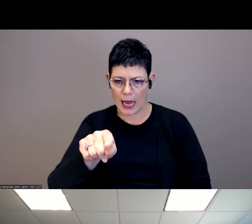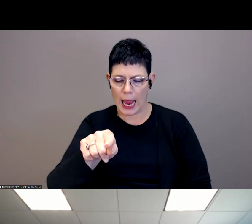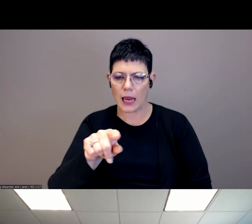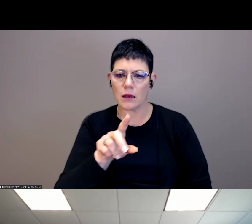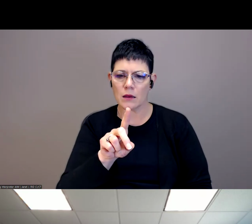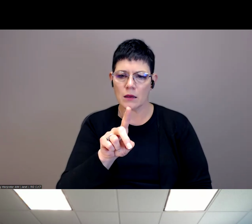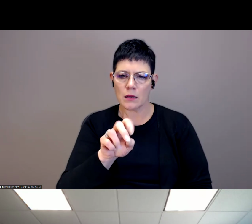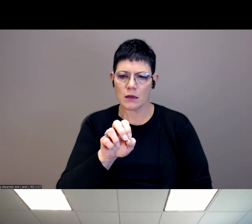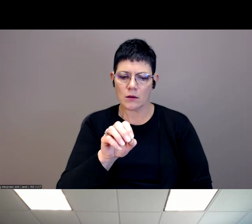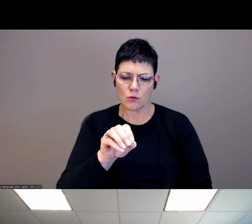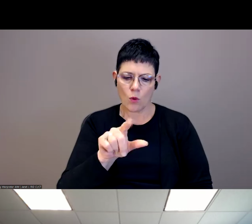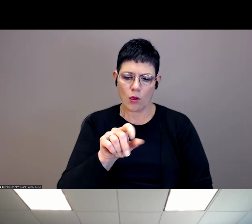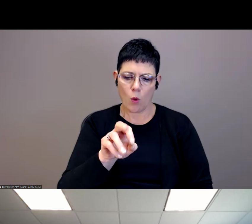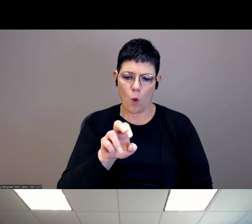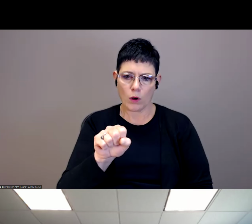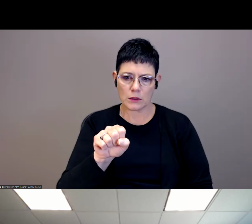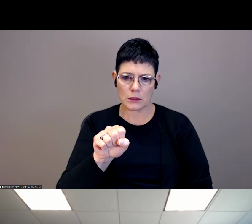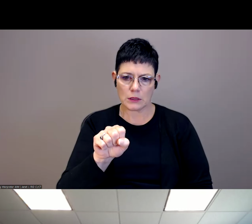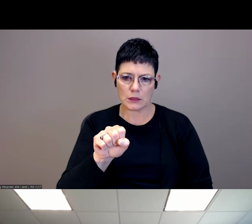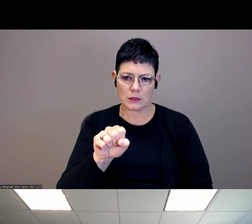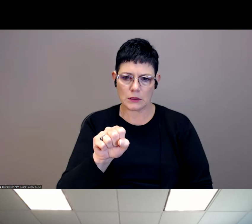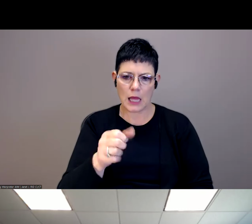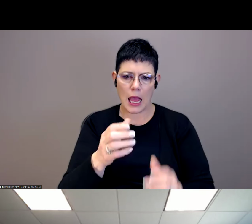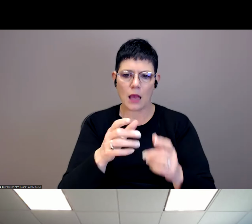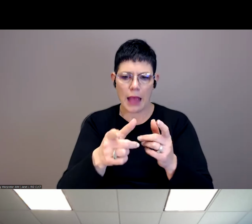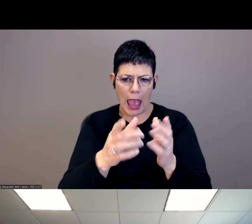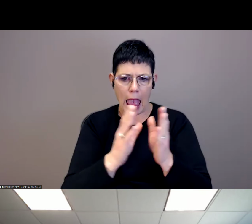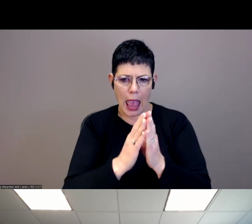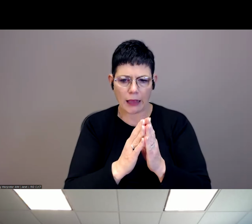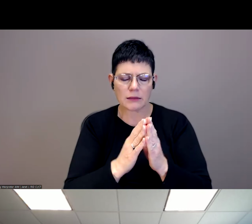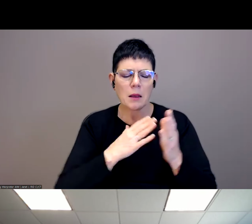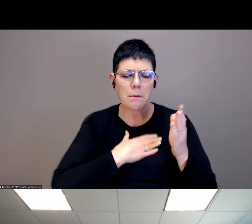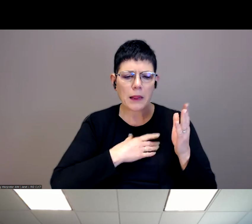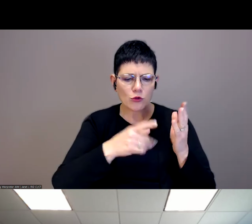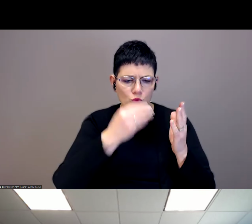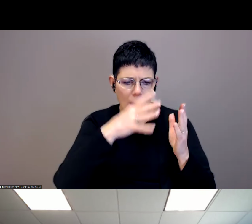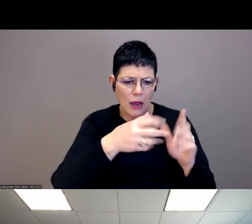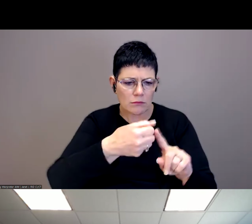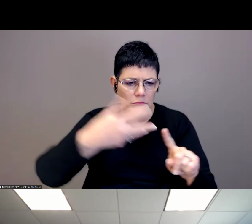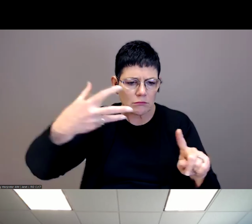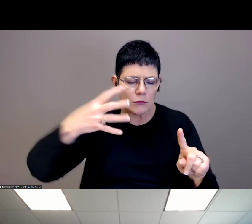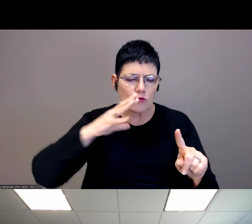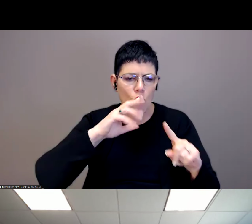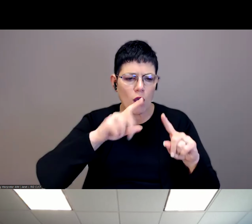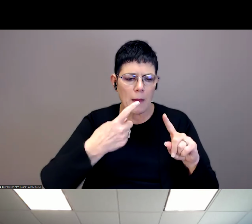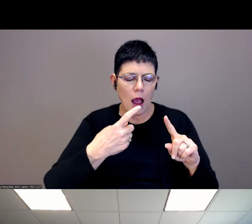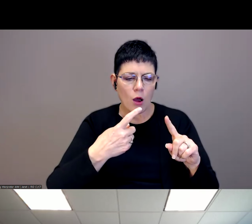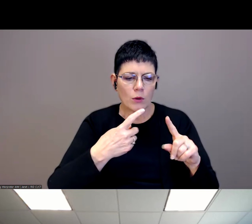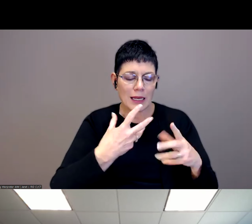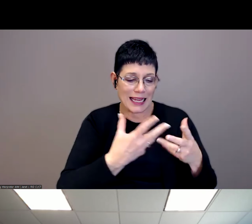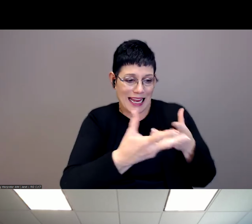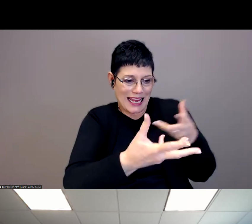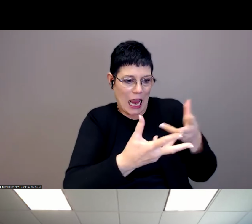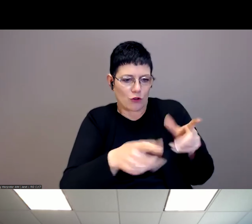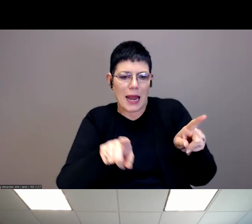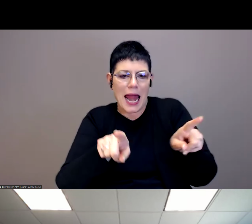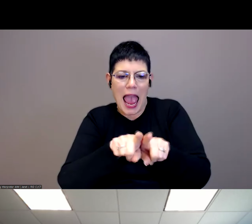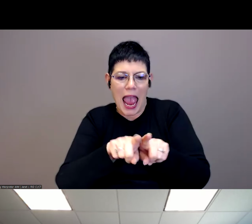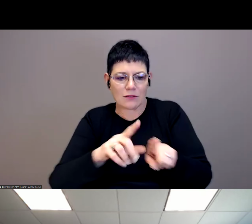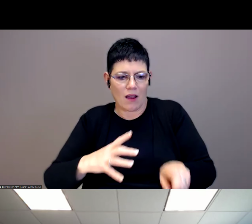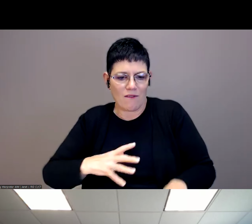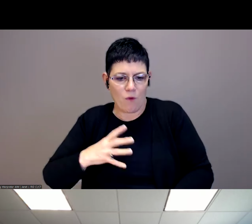that is from Dolores asking, can you please talk about engagement as organizing and why